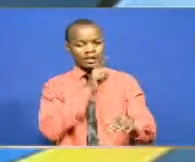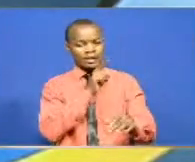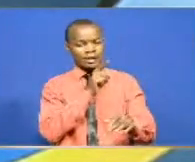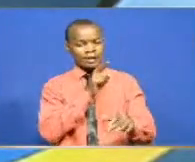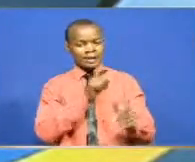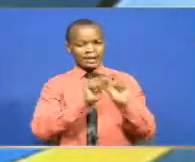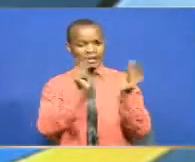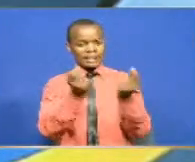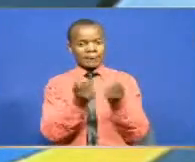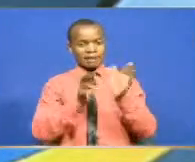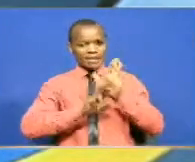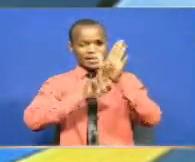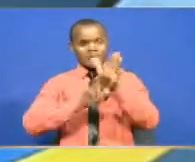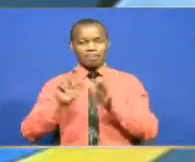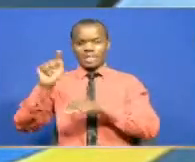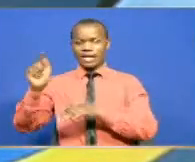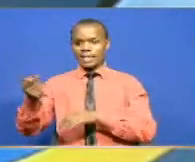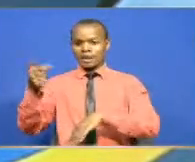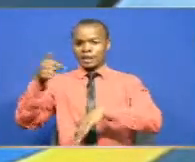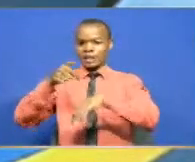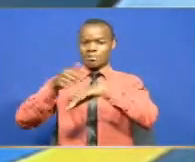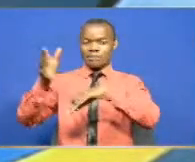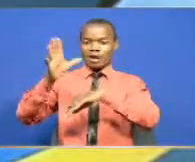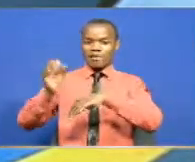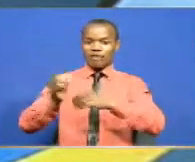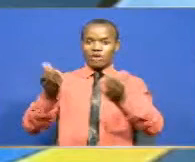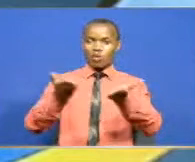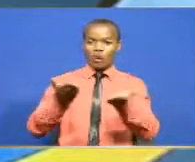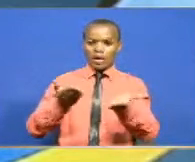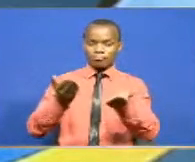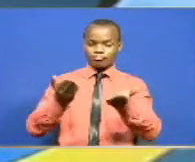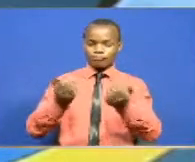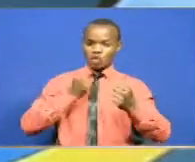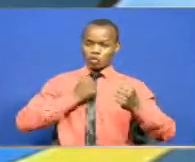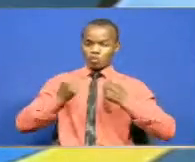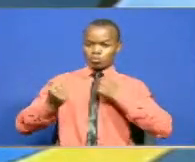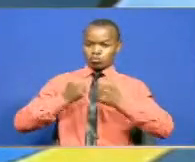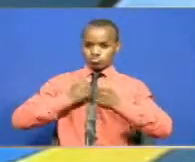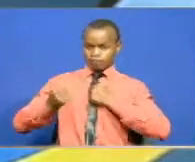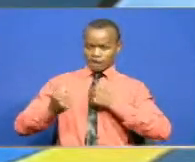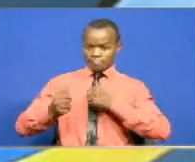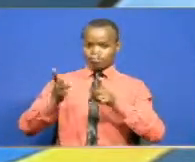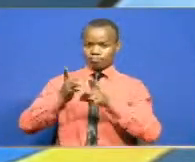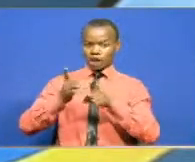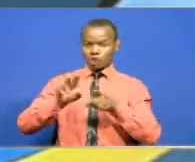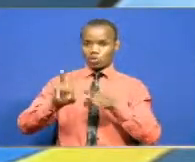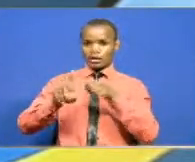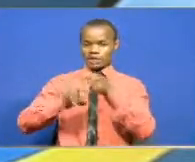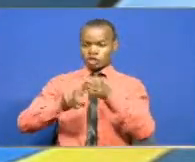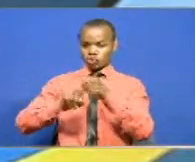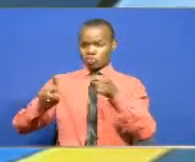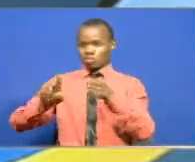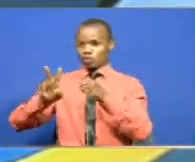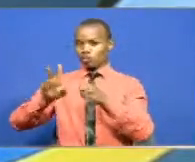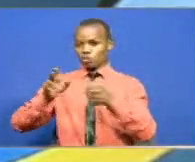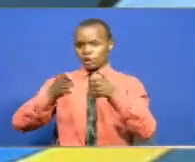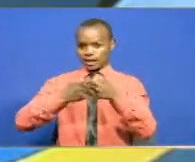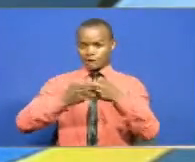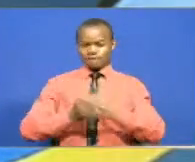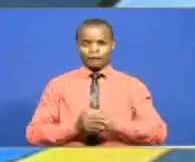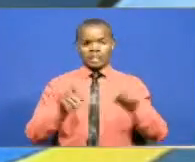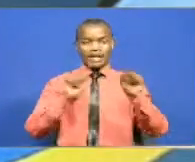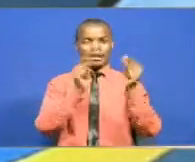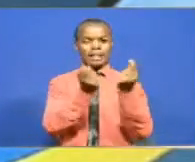in the Afro Basketball Qualifiers in Kigali, Rwanda, between the 26th and the 29th of this month. The team of